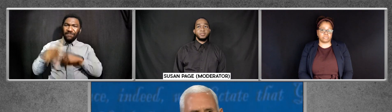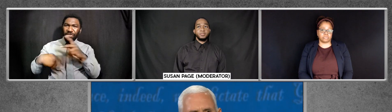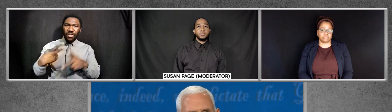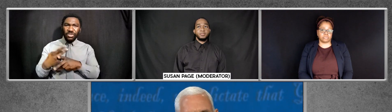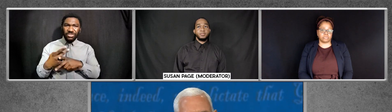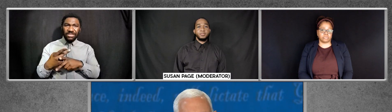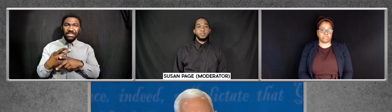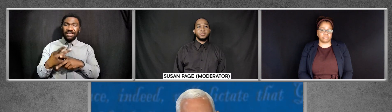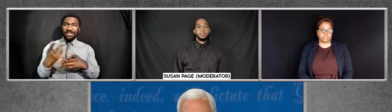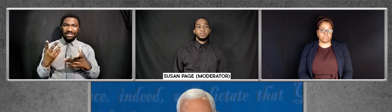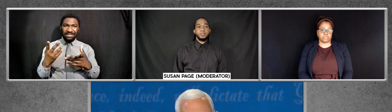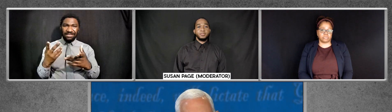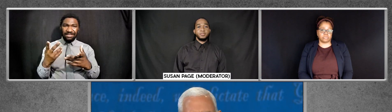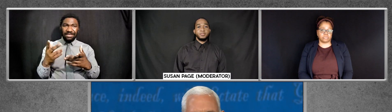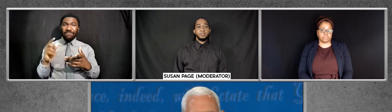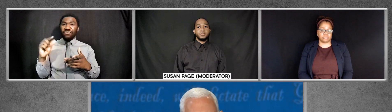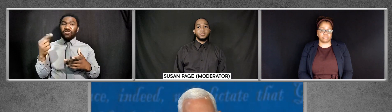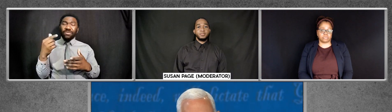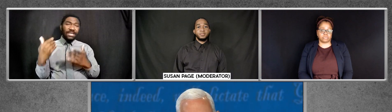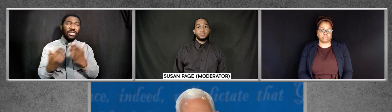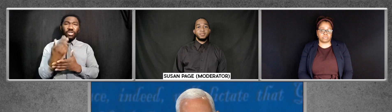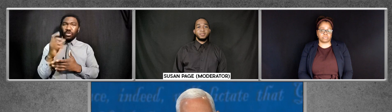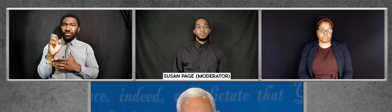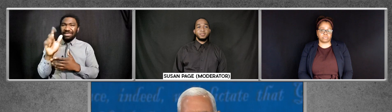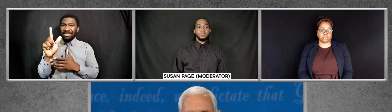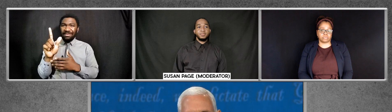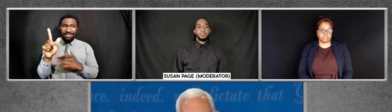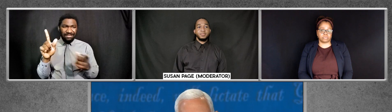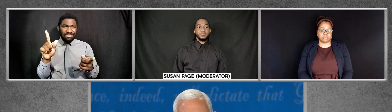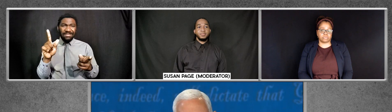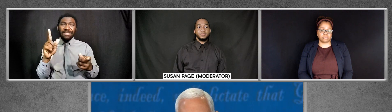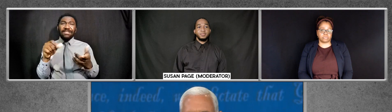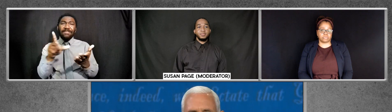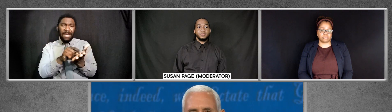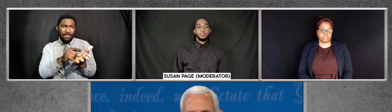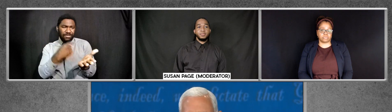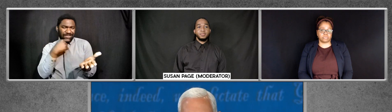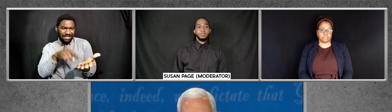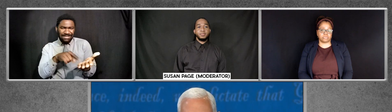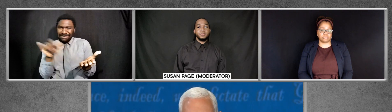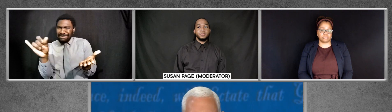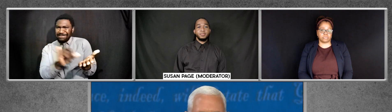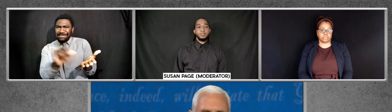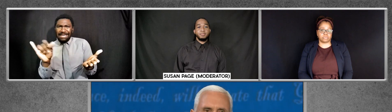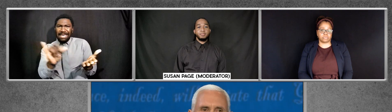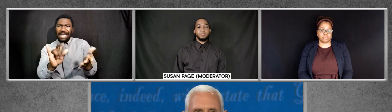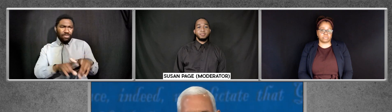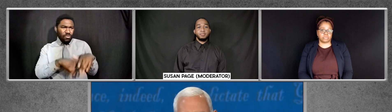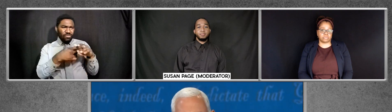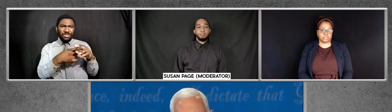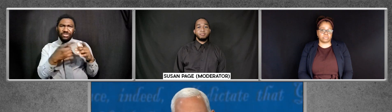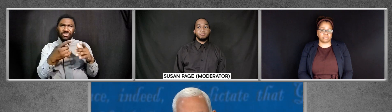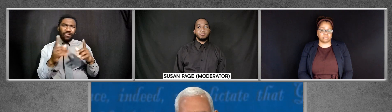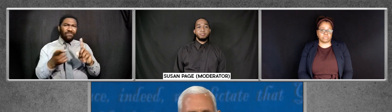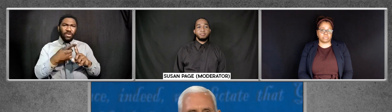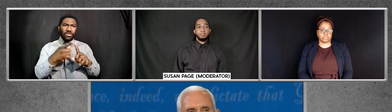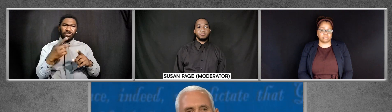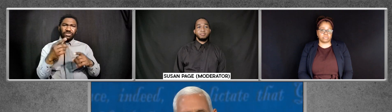really wasn't that very different from the original Green New Deal. More taxes, more regulation,